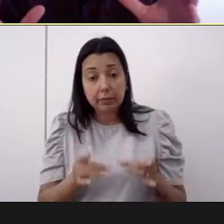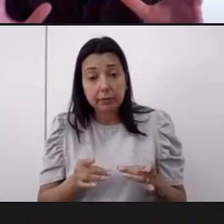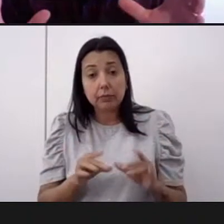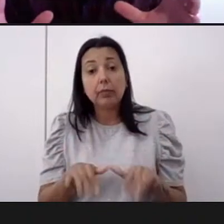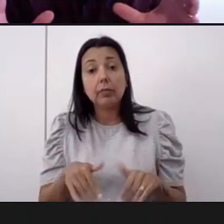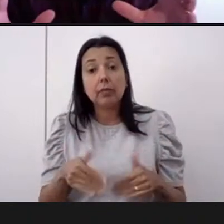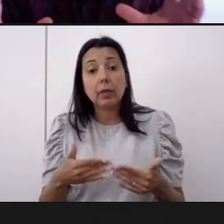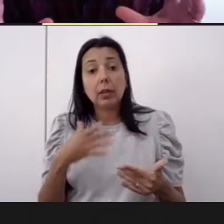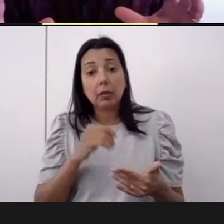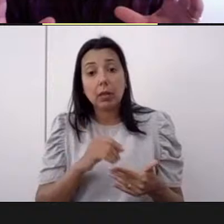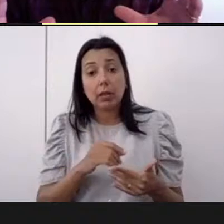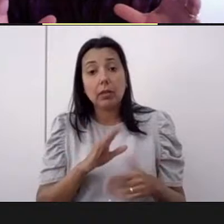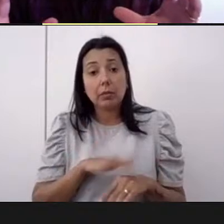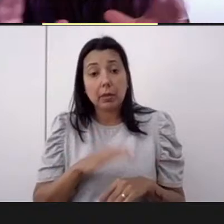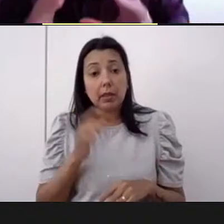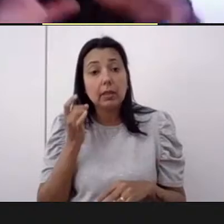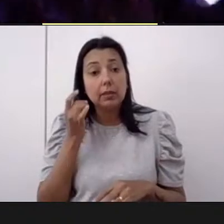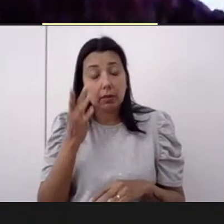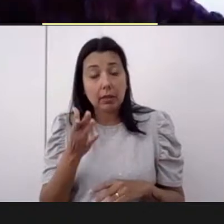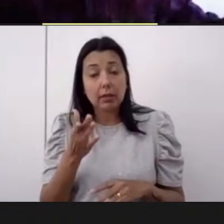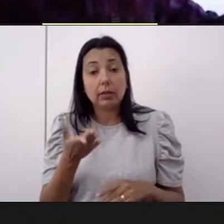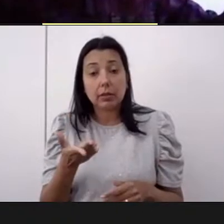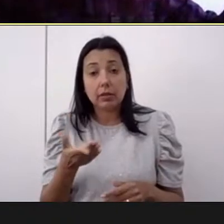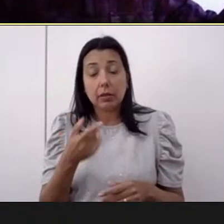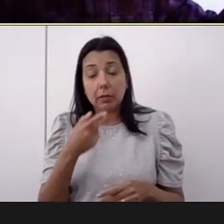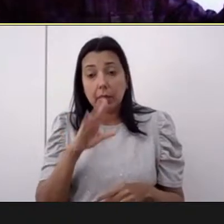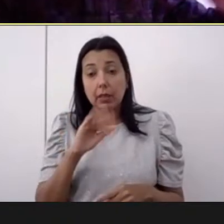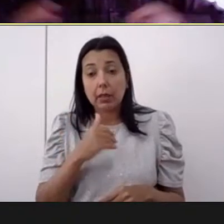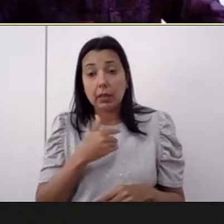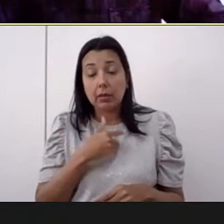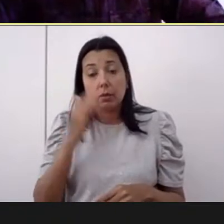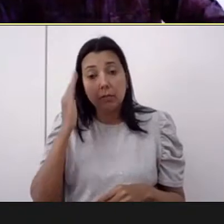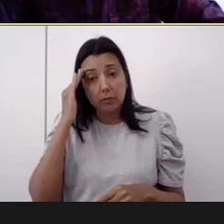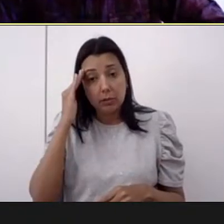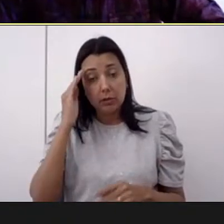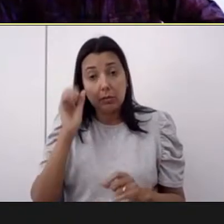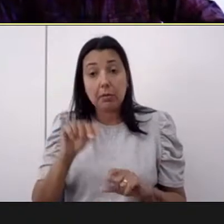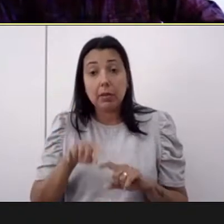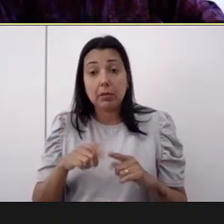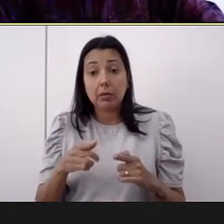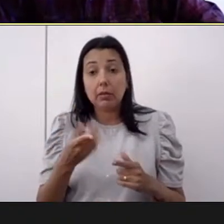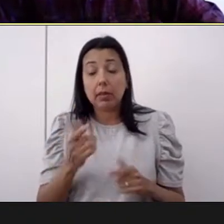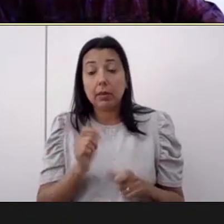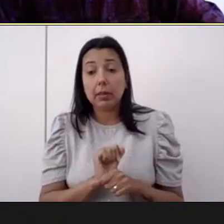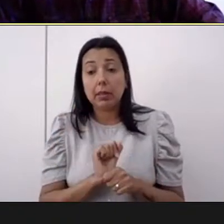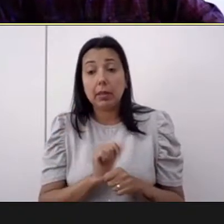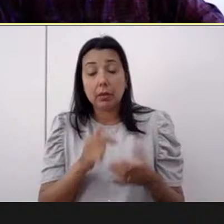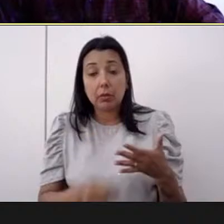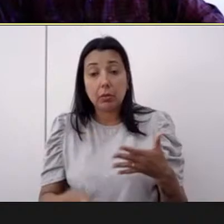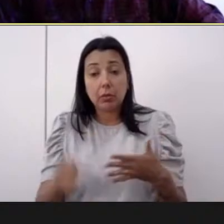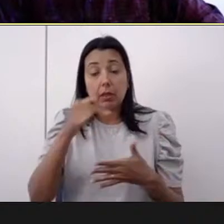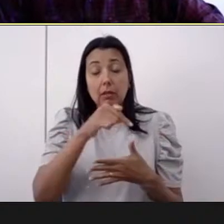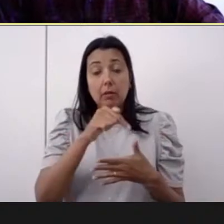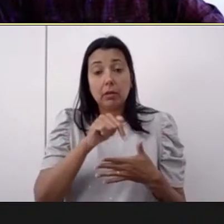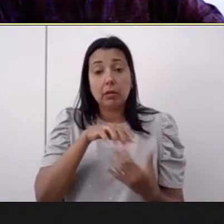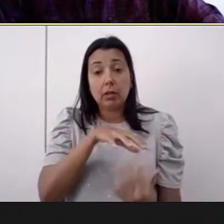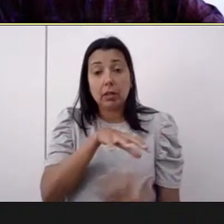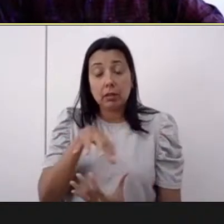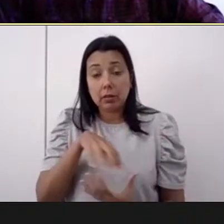to understand. When we move to the international level, we have an even